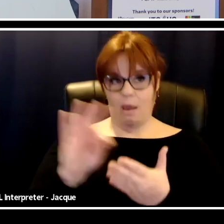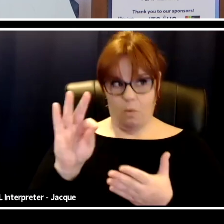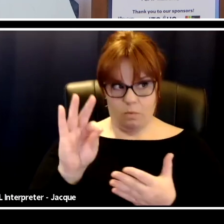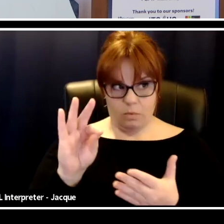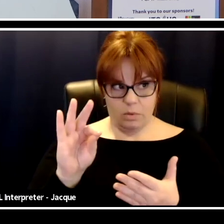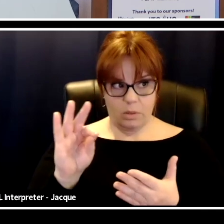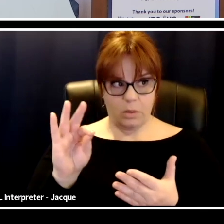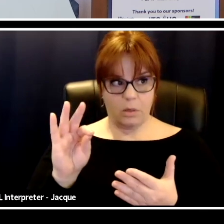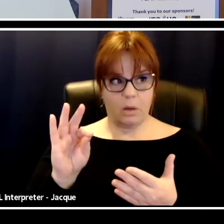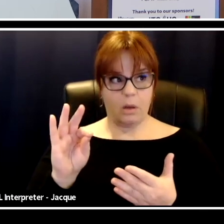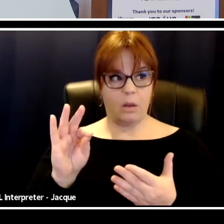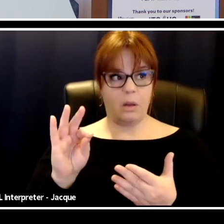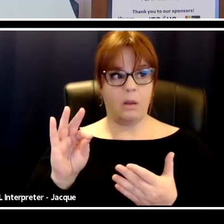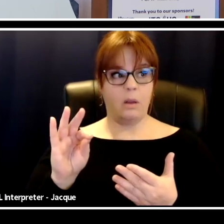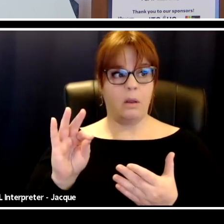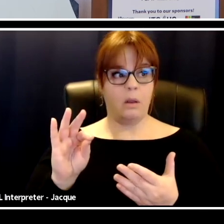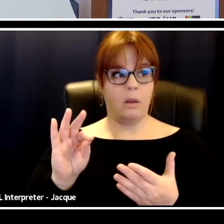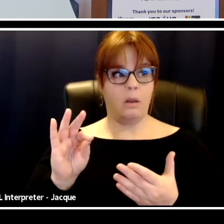which is